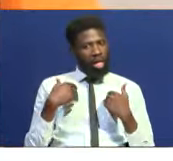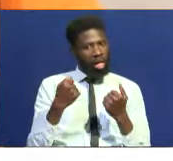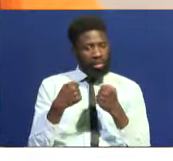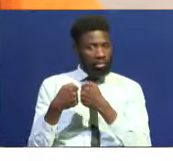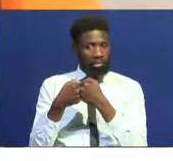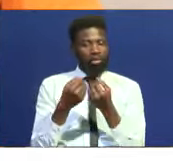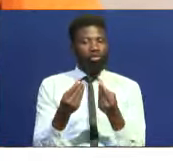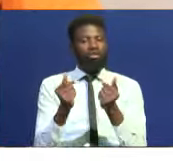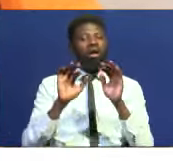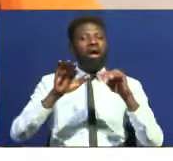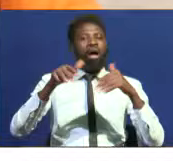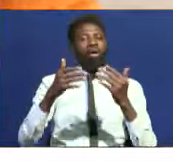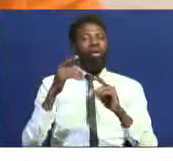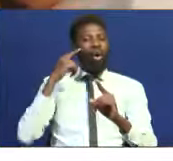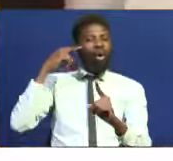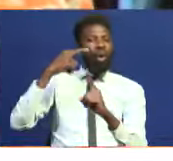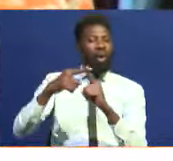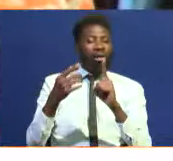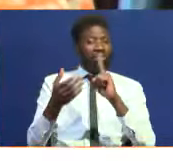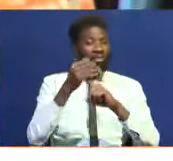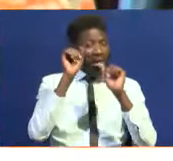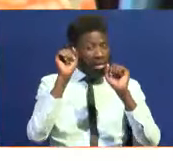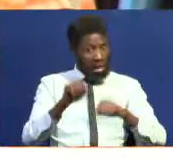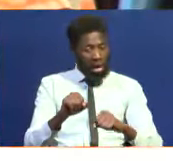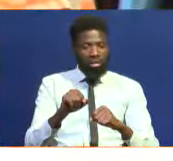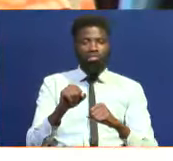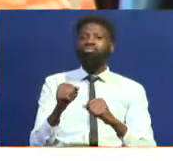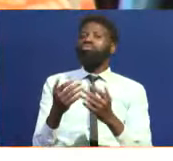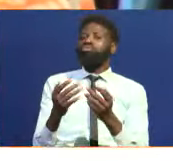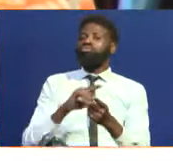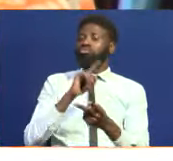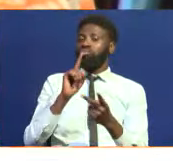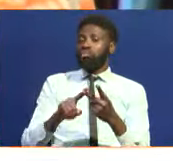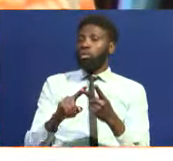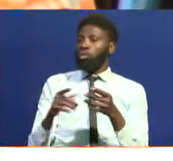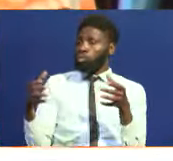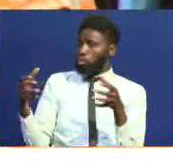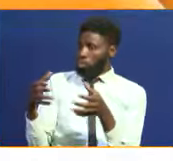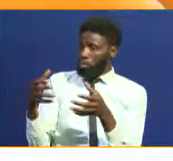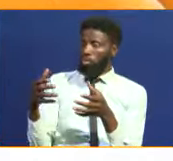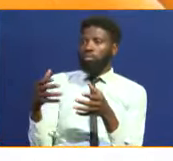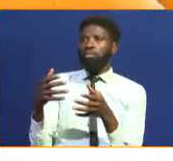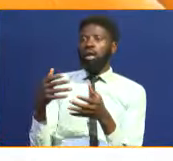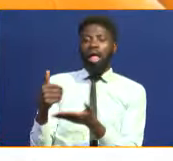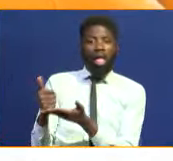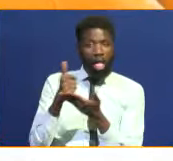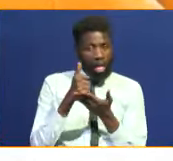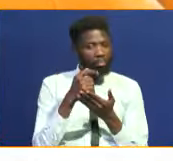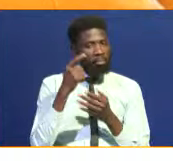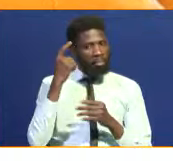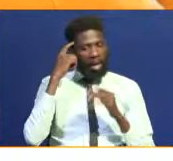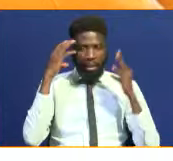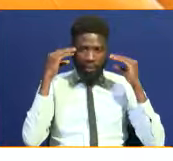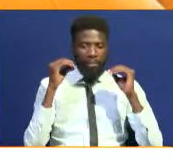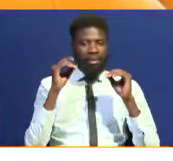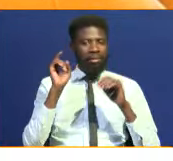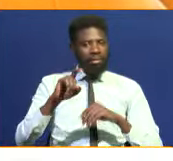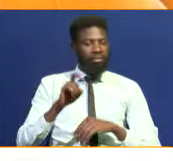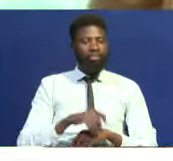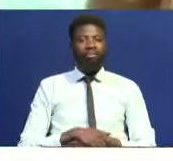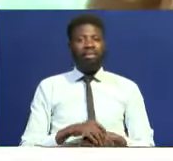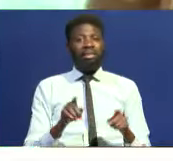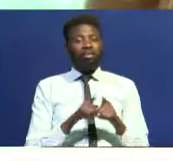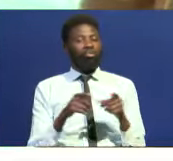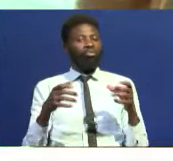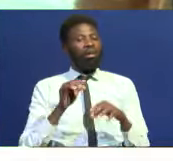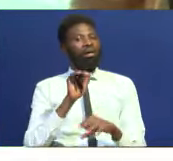goals, embracing mental health support groups, and seeking medical attention if the situation warrants it. Organizers also urged employers to put